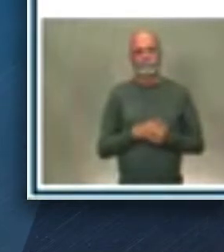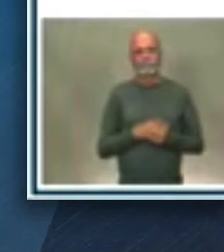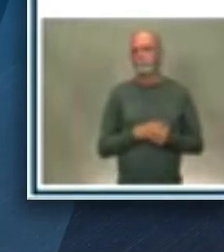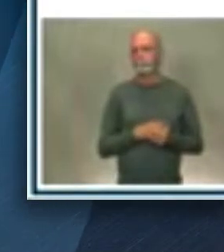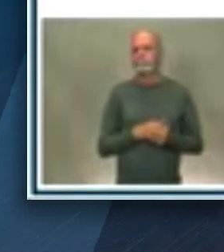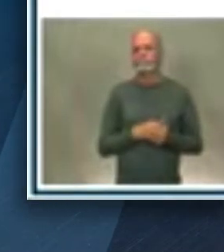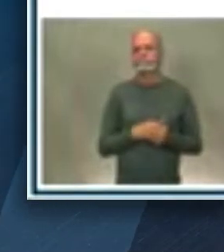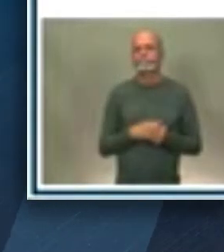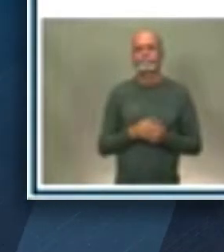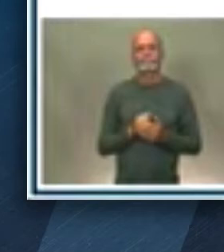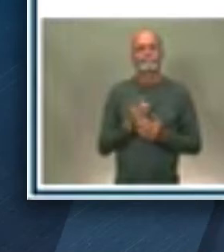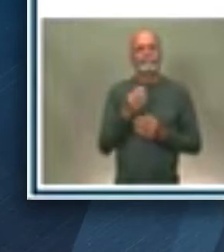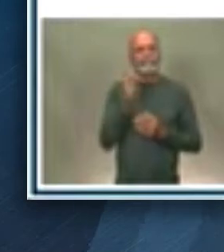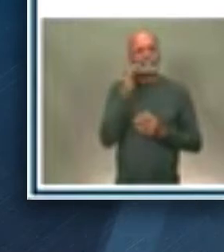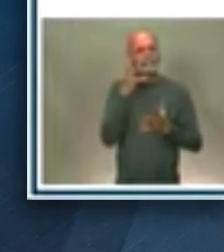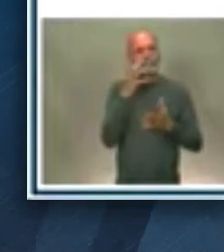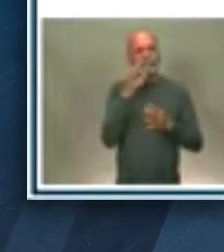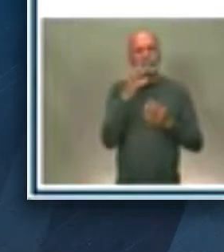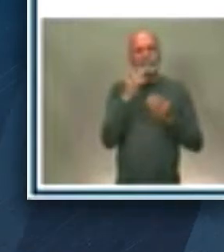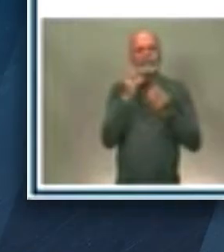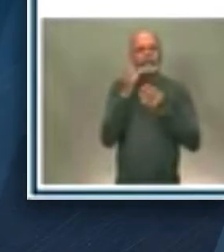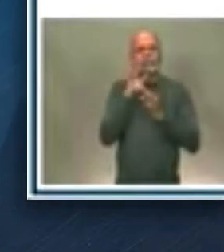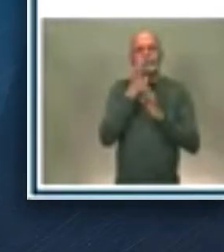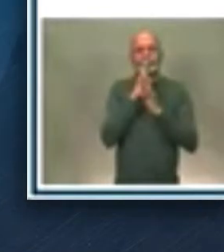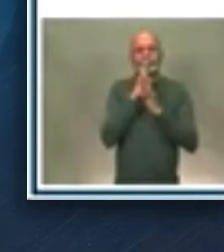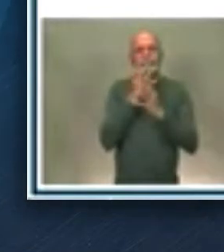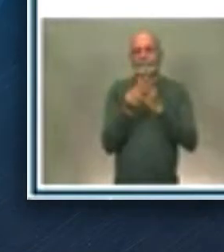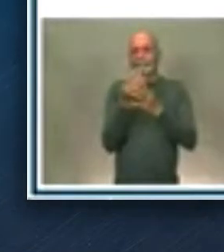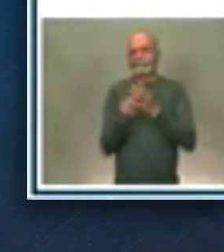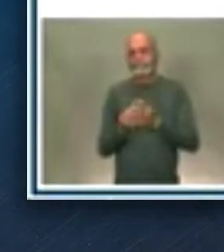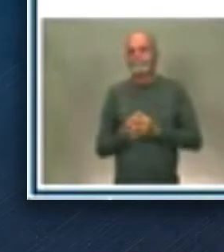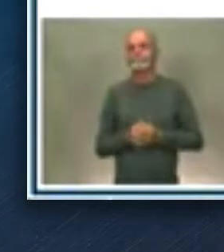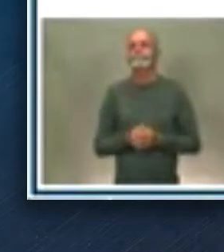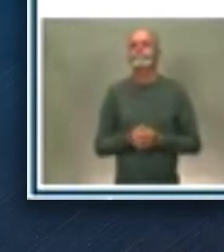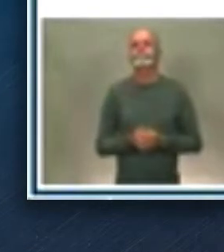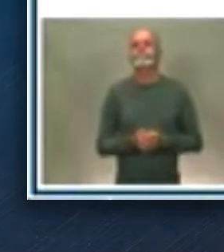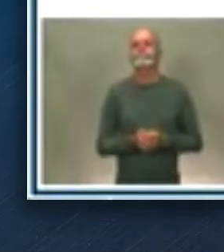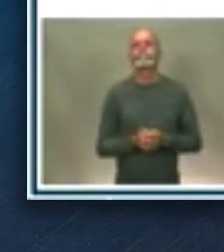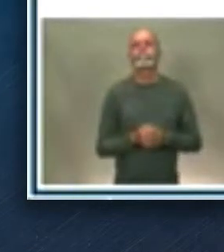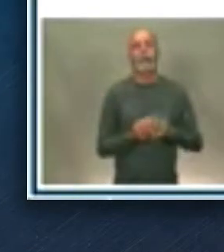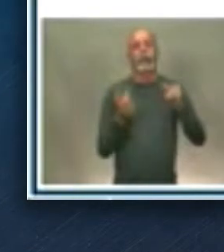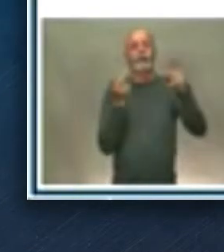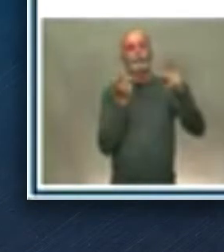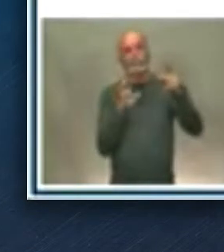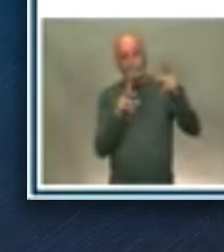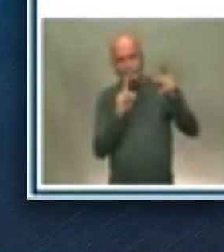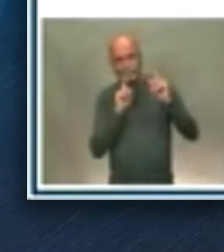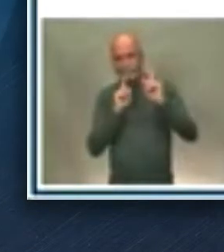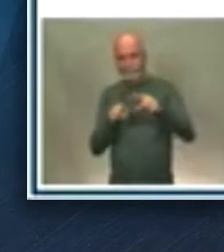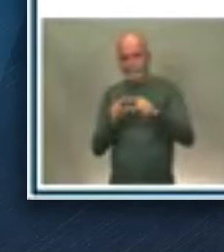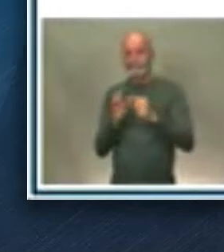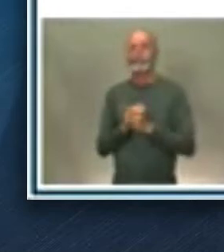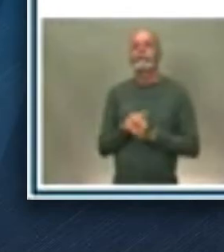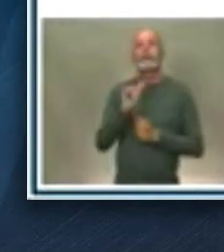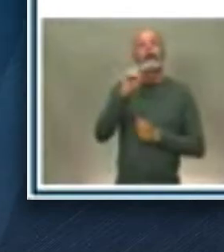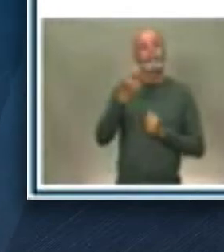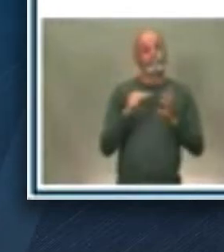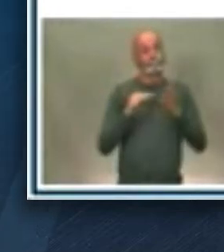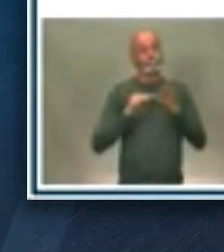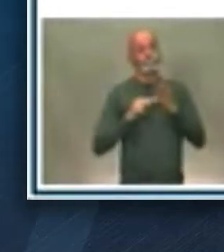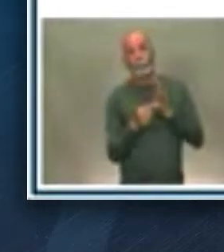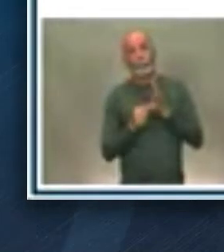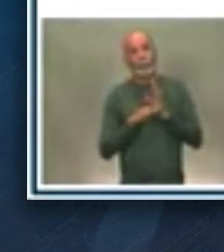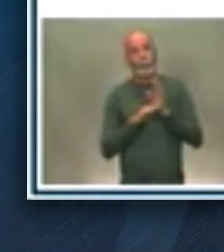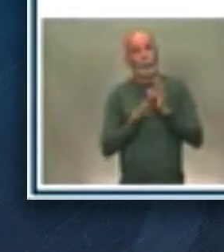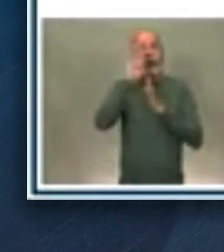5? So I think I am concerned about a fourth wave. It's clear, as I said in my remarks, it's clear we're entering the fourth wave,